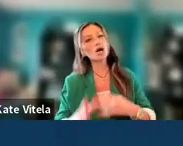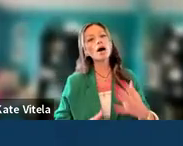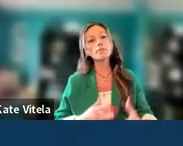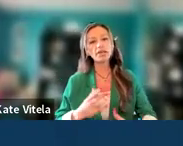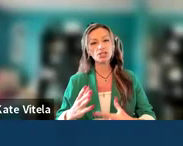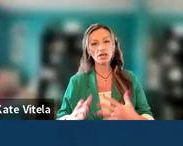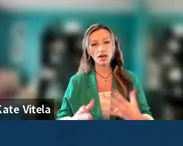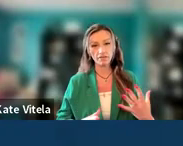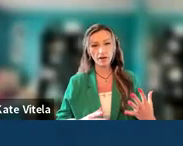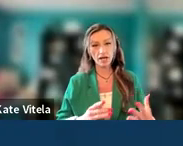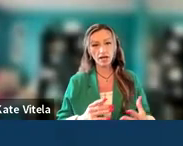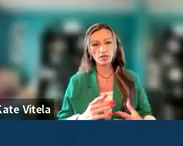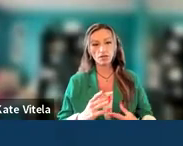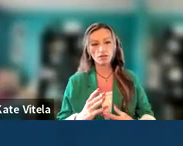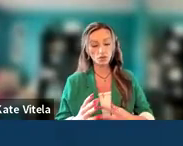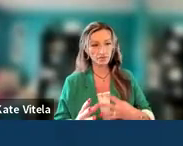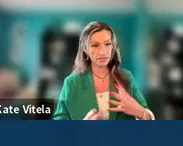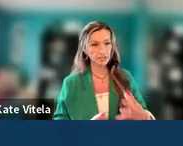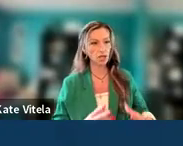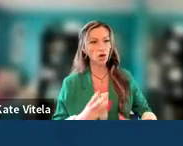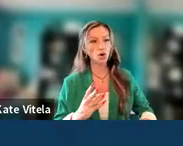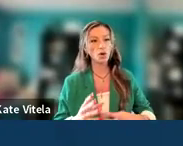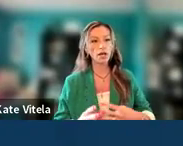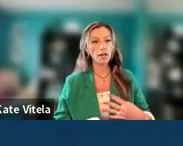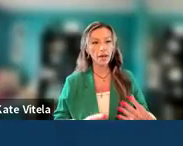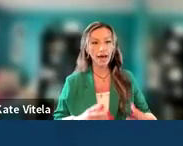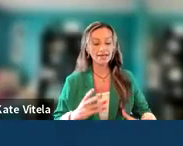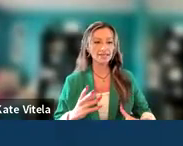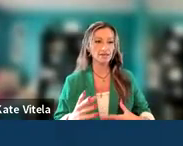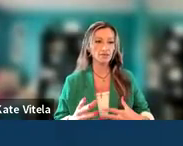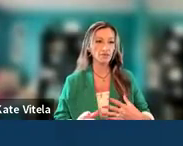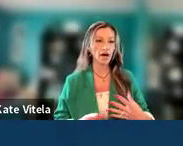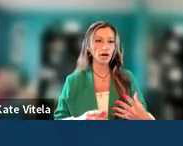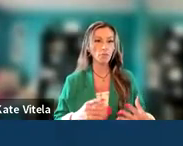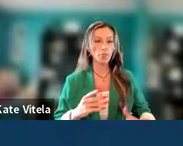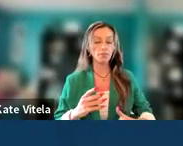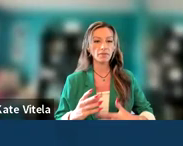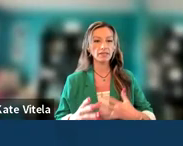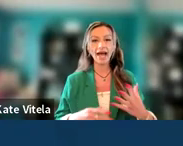it was a combination of sort of slow, passive,